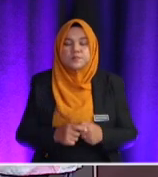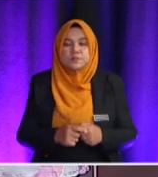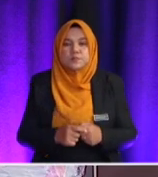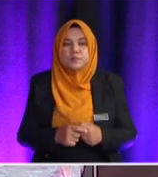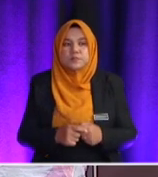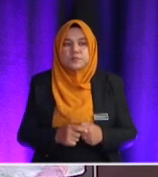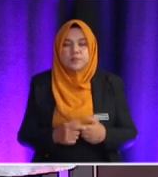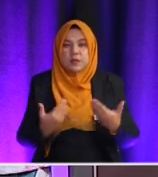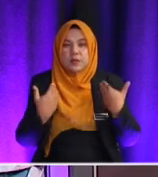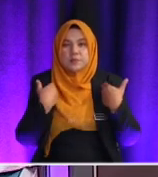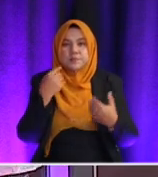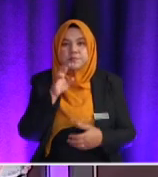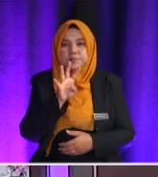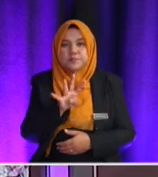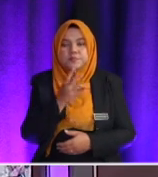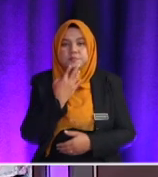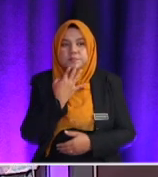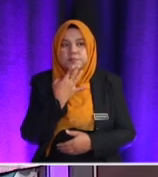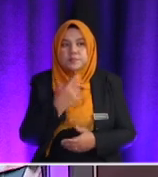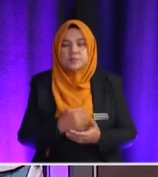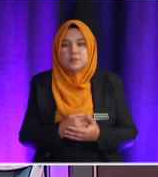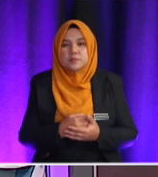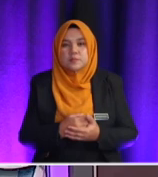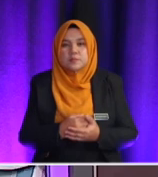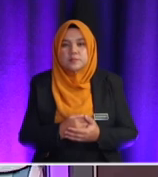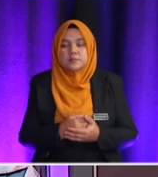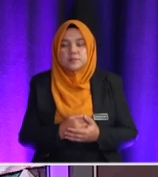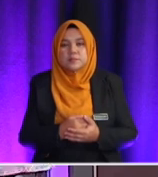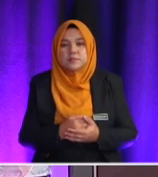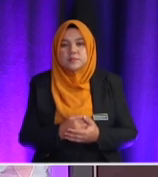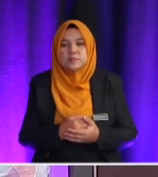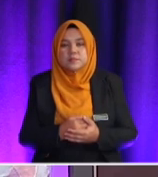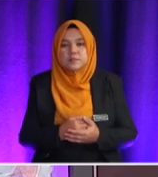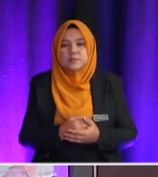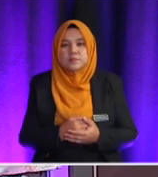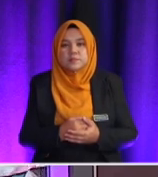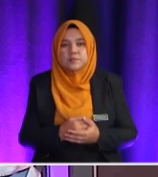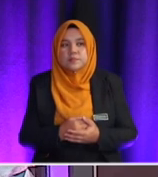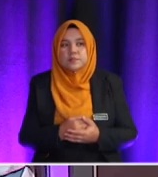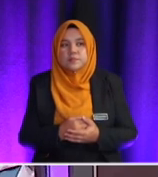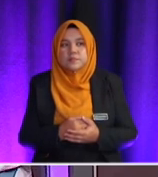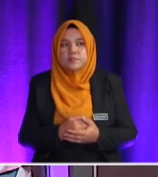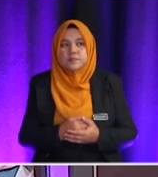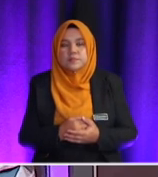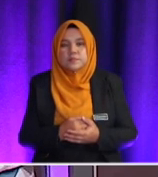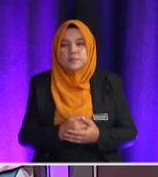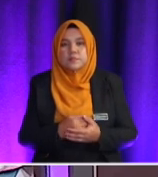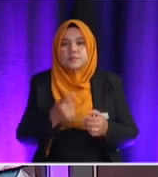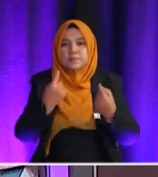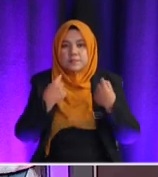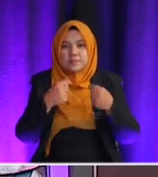4 colors here. All so right. It represent each of these questions. So it's quite challenging, right? Because they don't know which